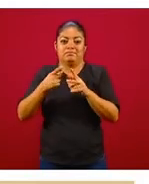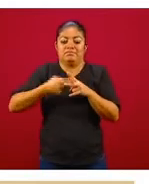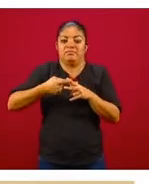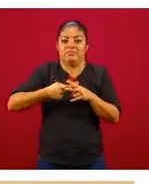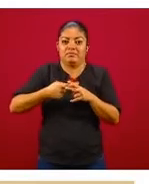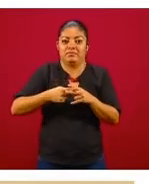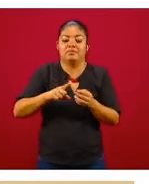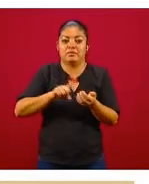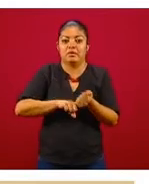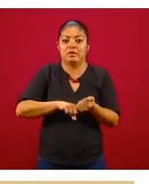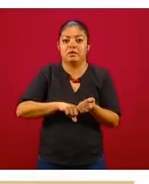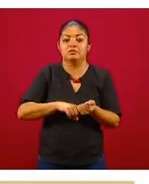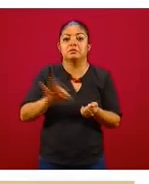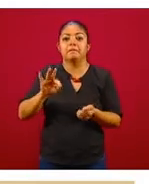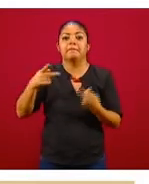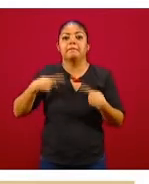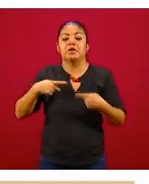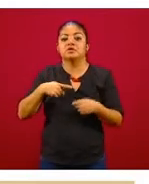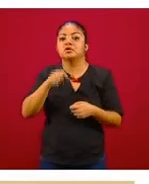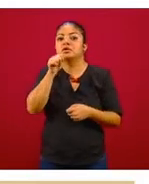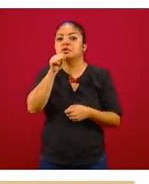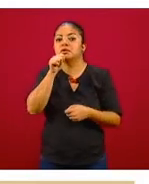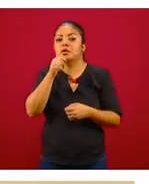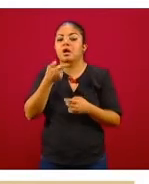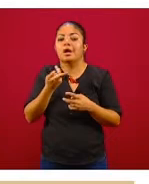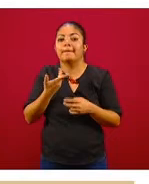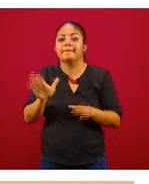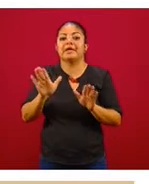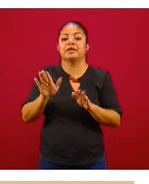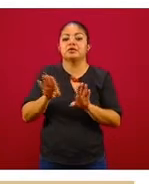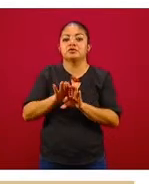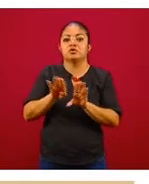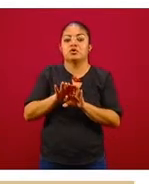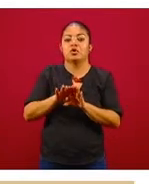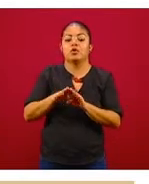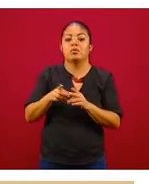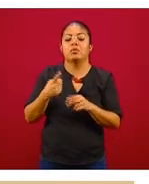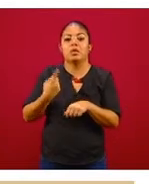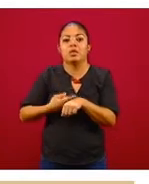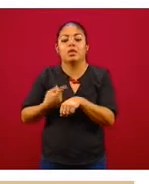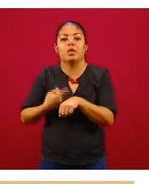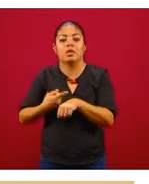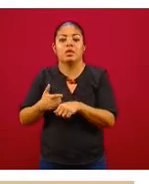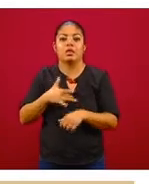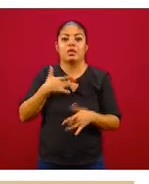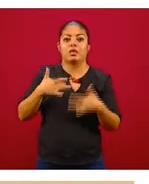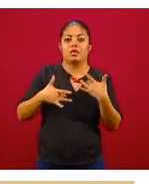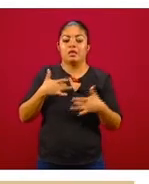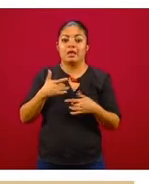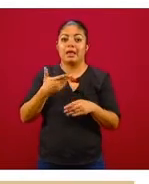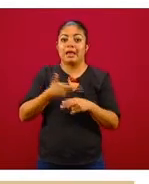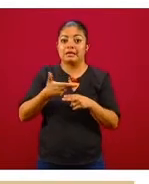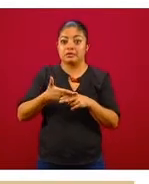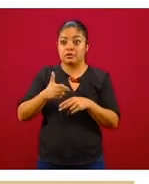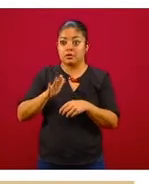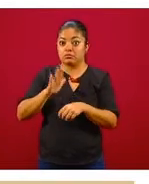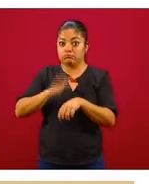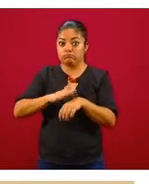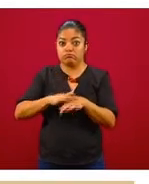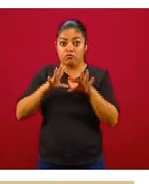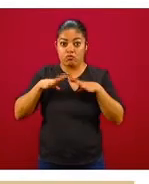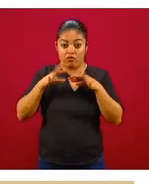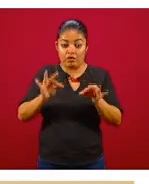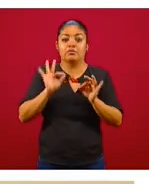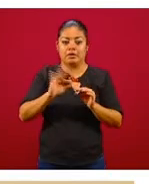confirmed cases plus suspect cases, and this could be due to delay in the notification